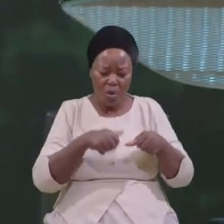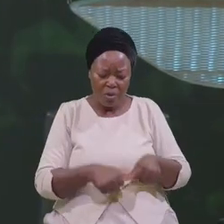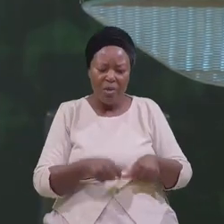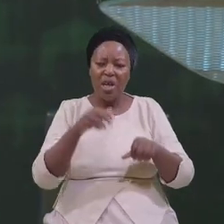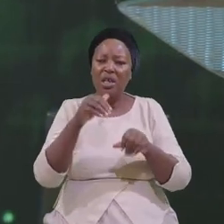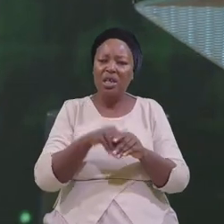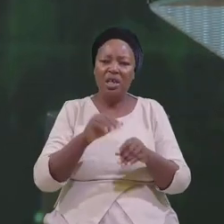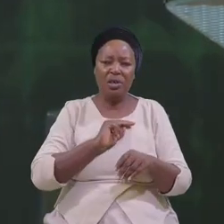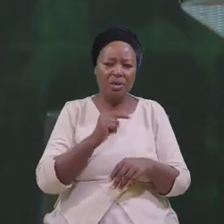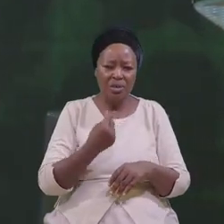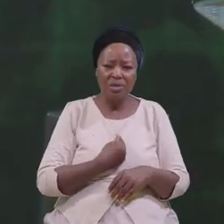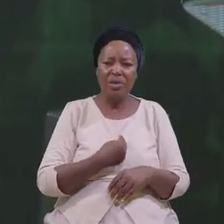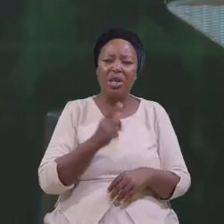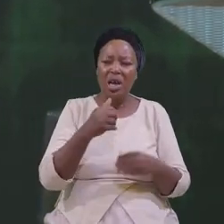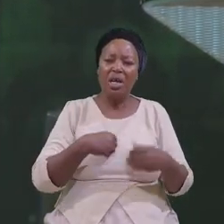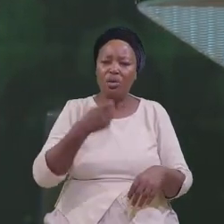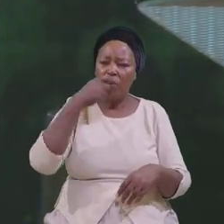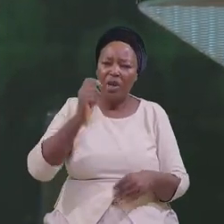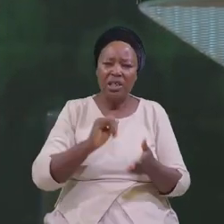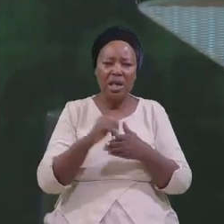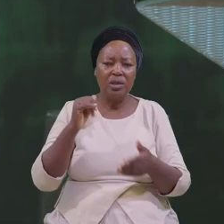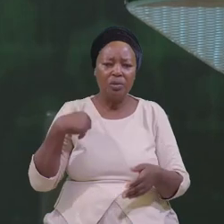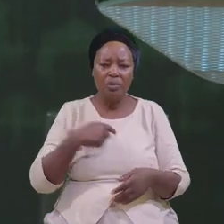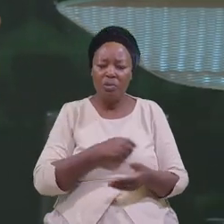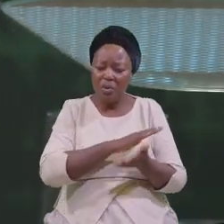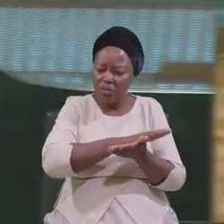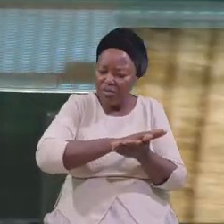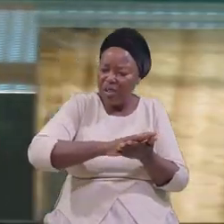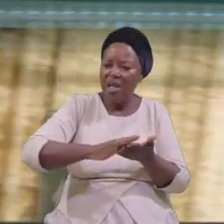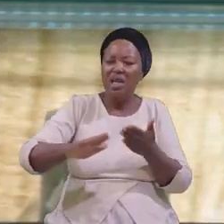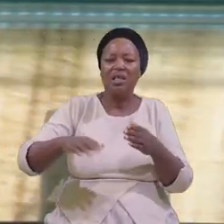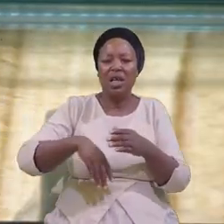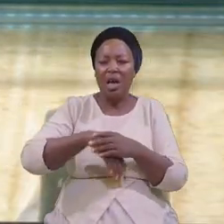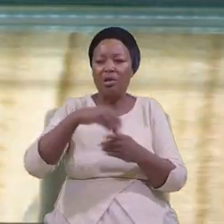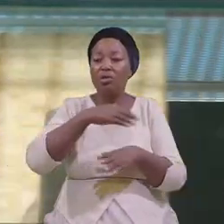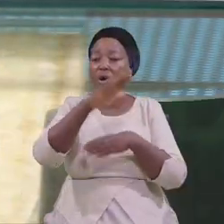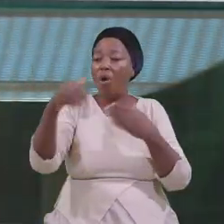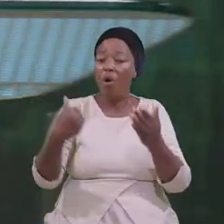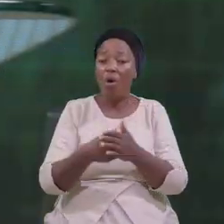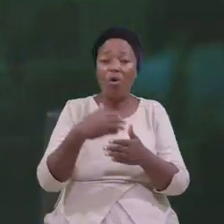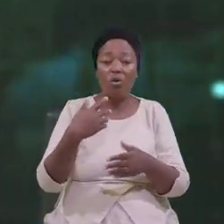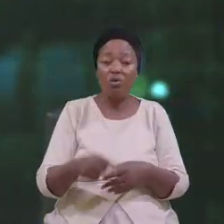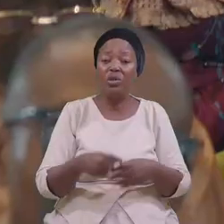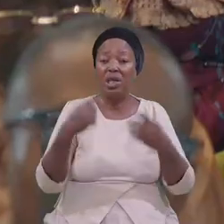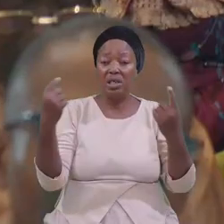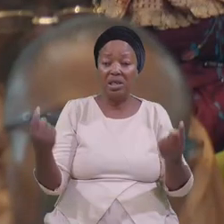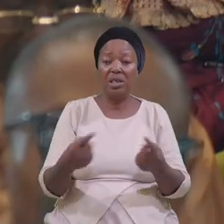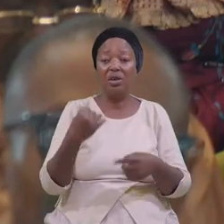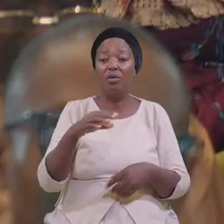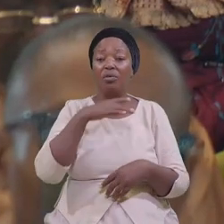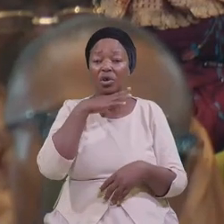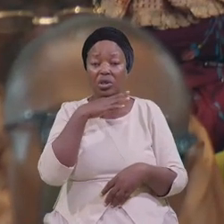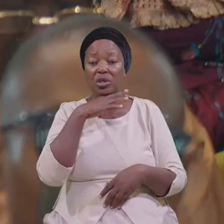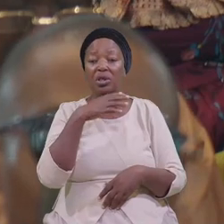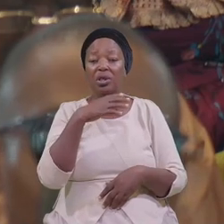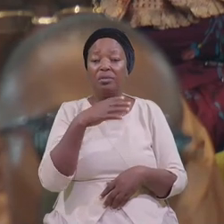has commanded, we'll purge out all the leaven of corruption, of